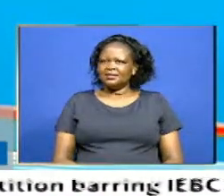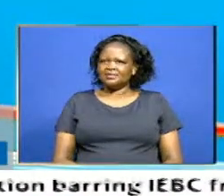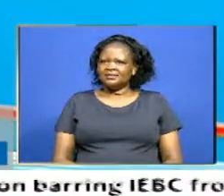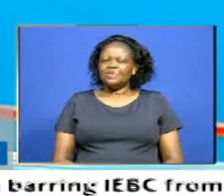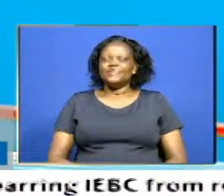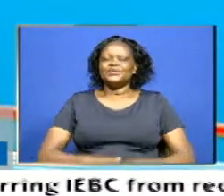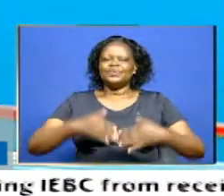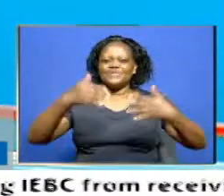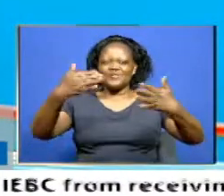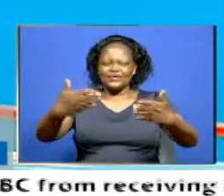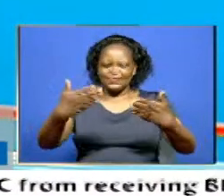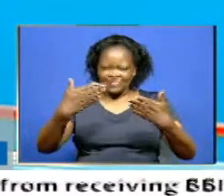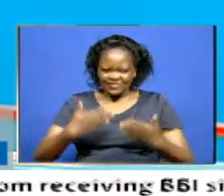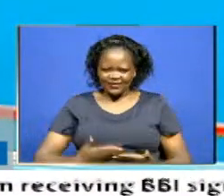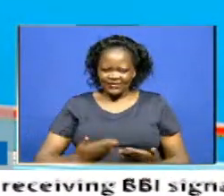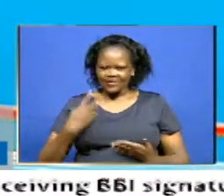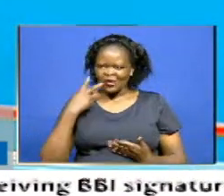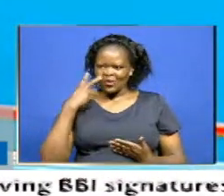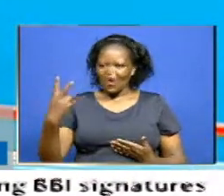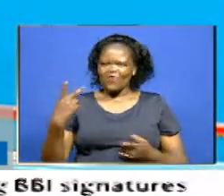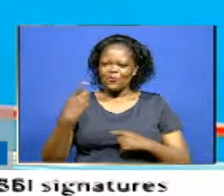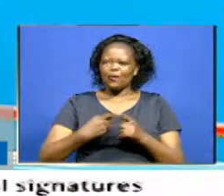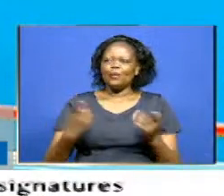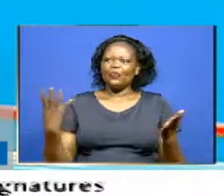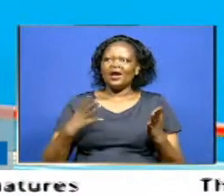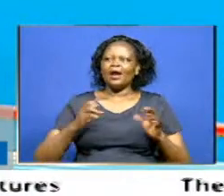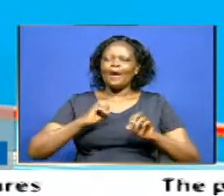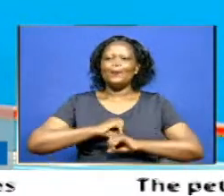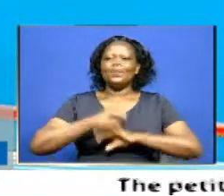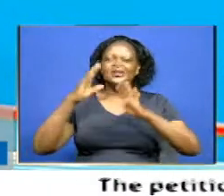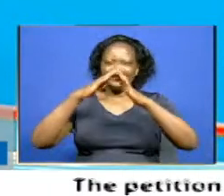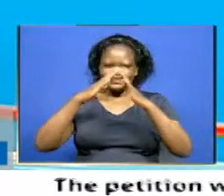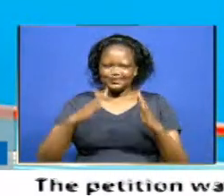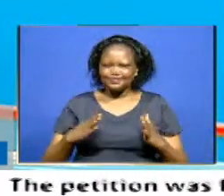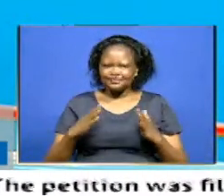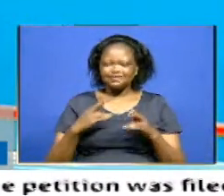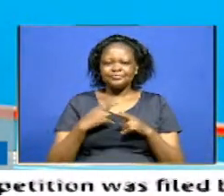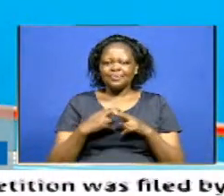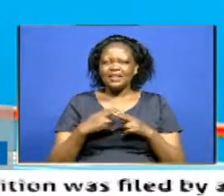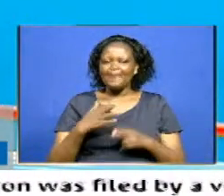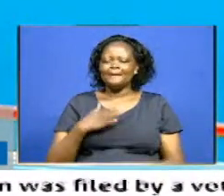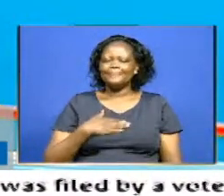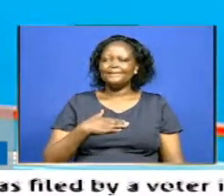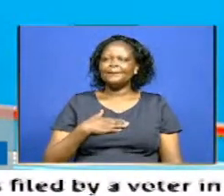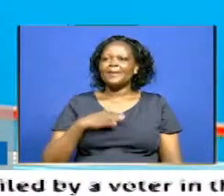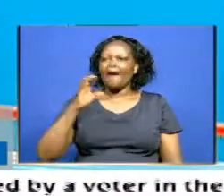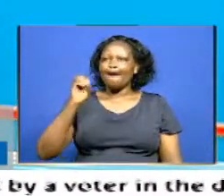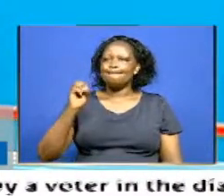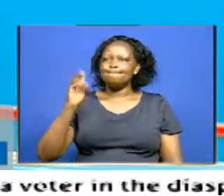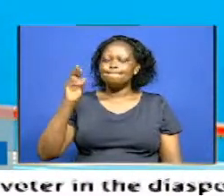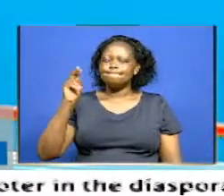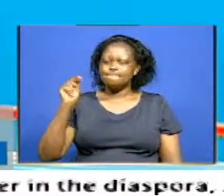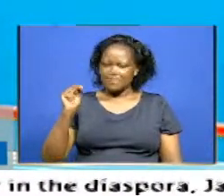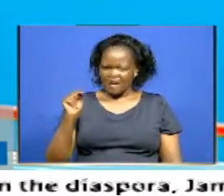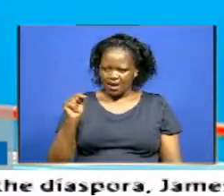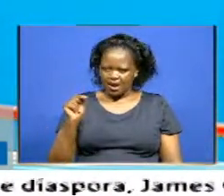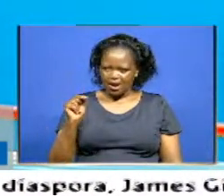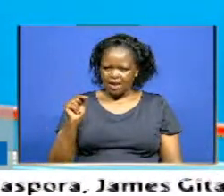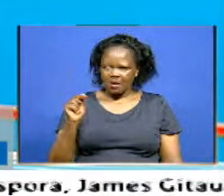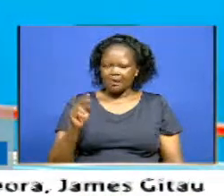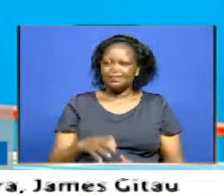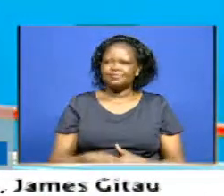Welcome back. You're watching us from Broadcasting House, and of course, my name is Obrien